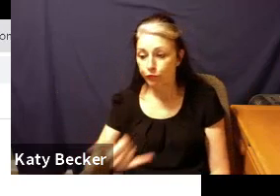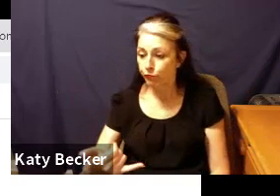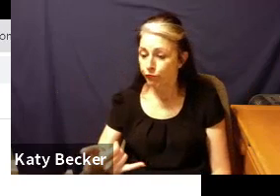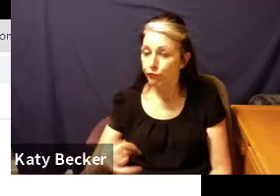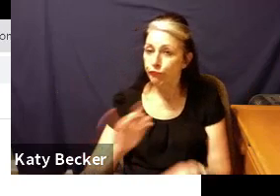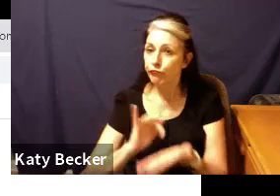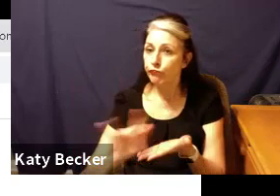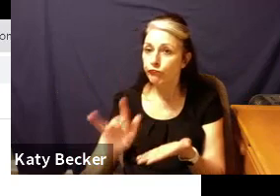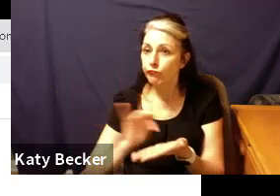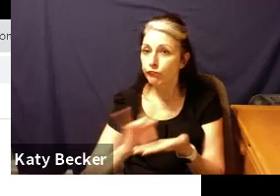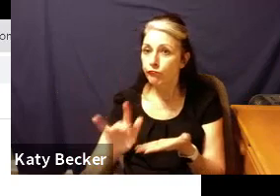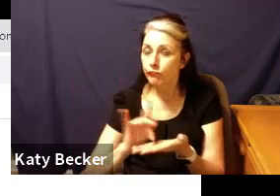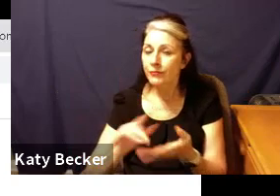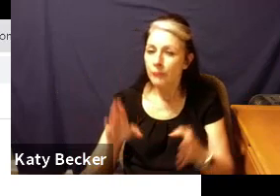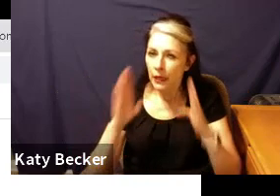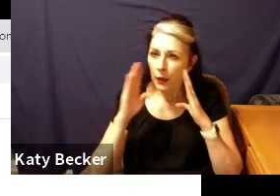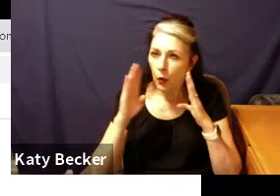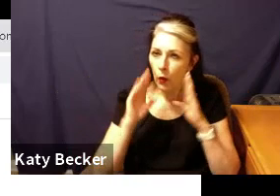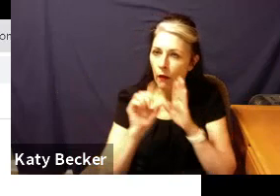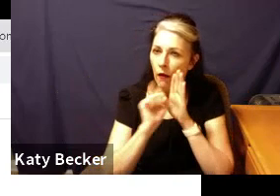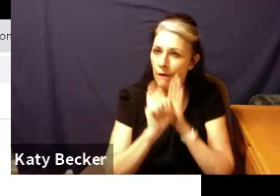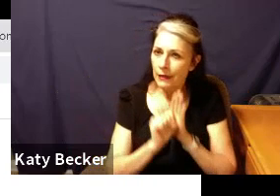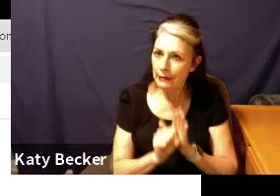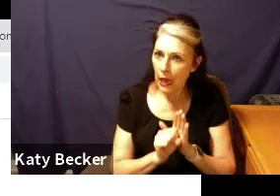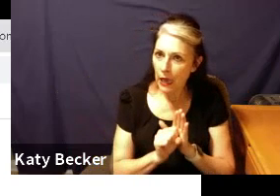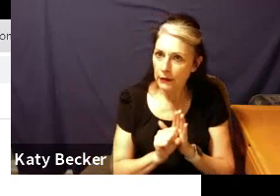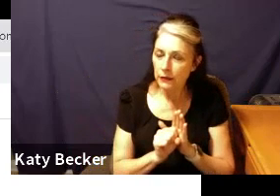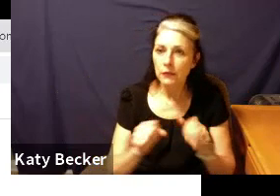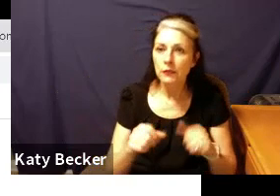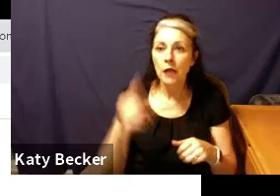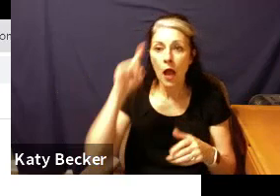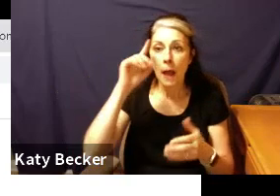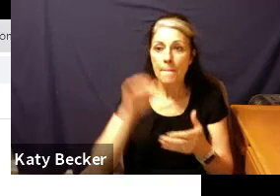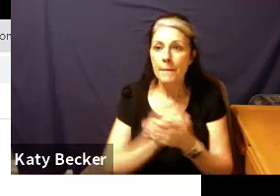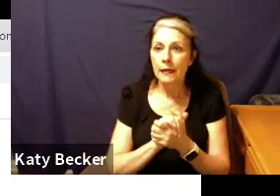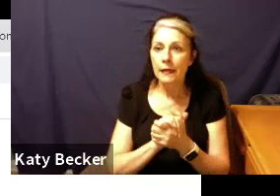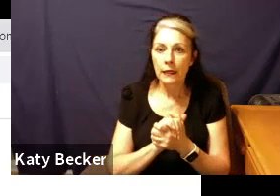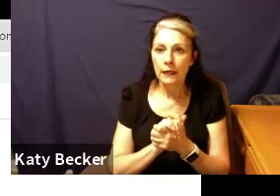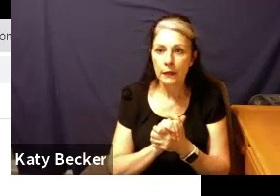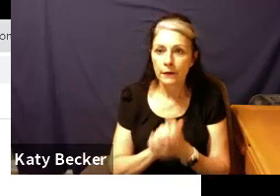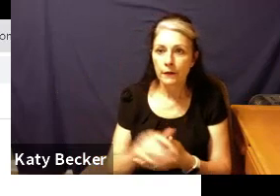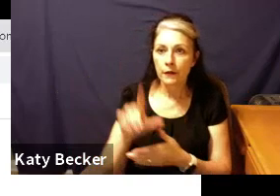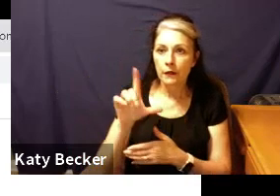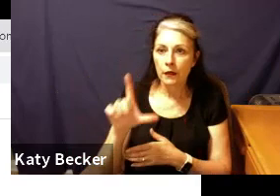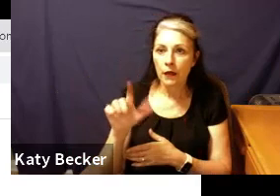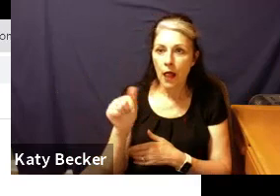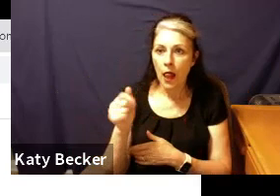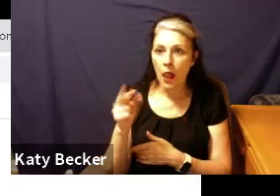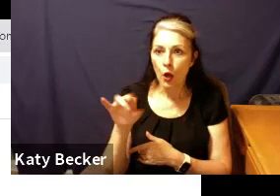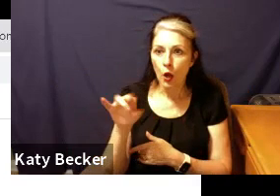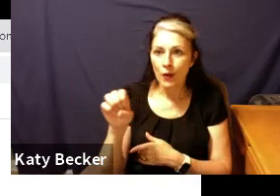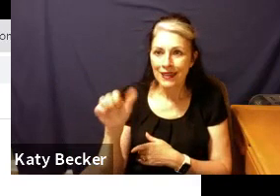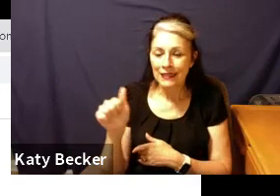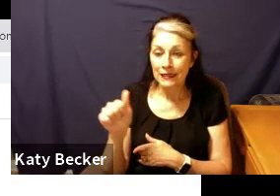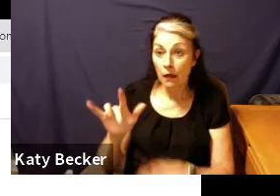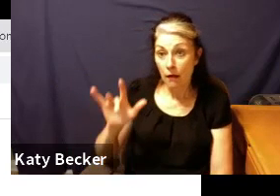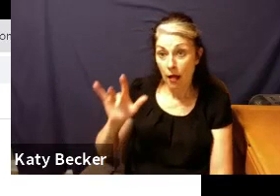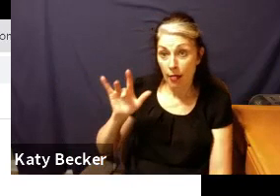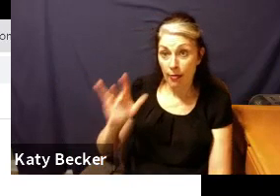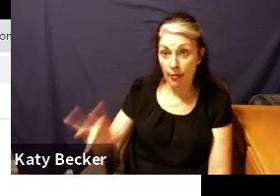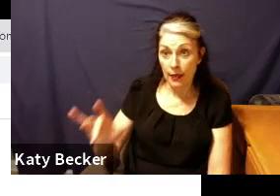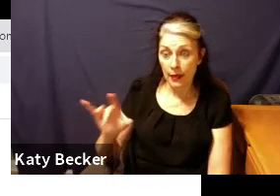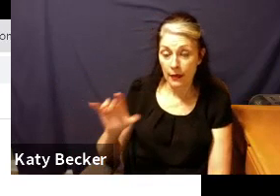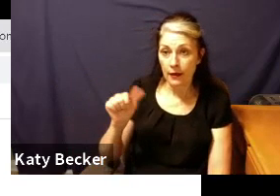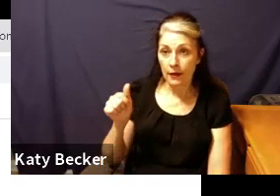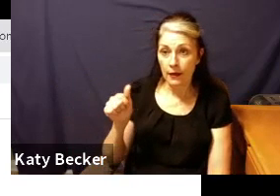just being aware of these signs. I believe that Larissa is going to put a link. There is a great article